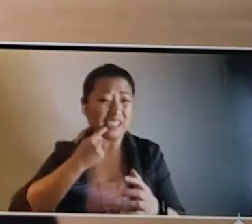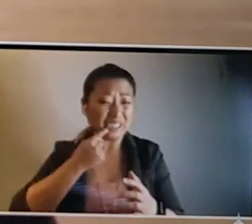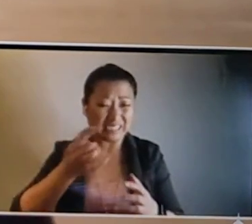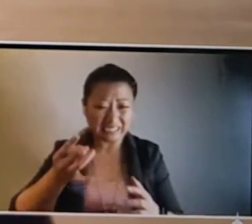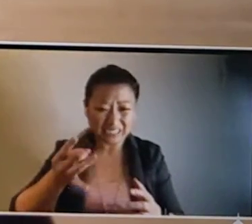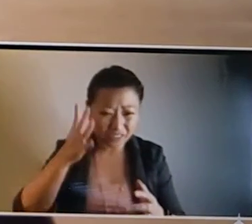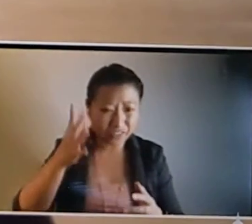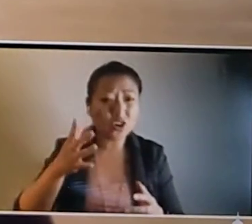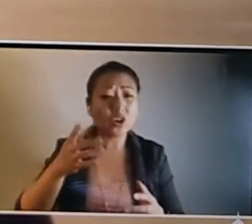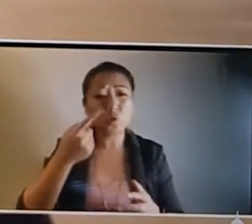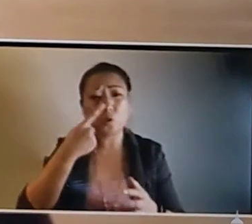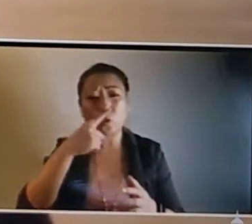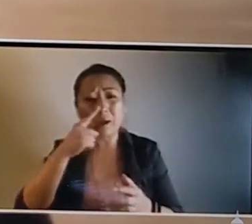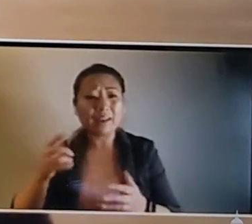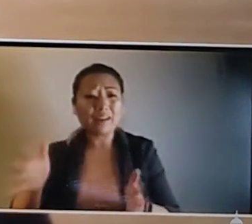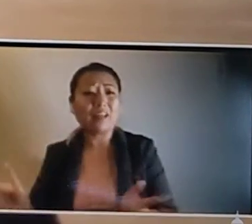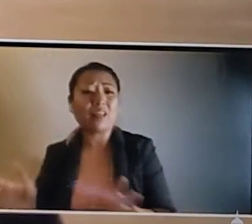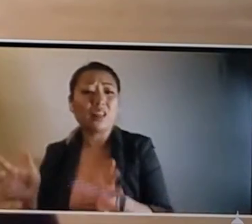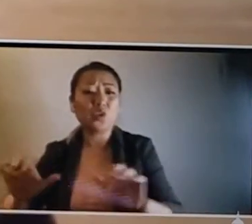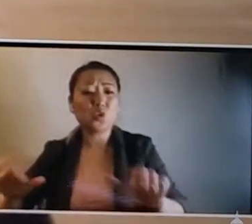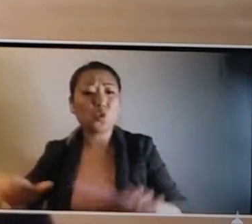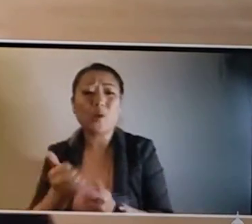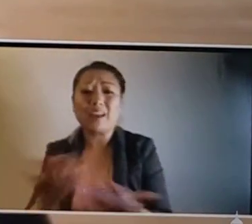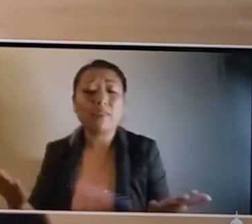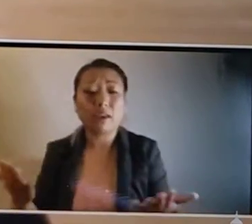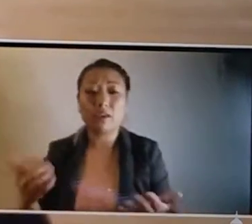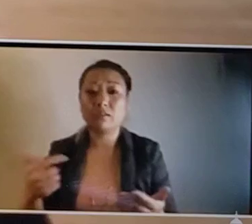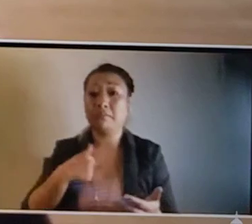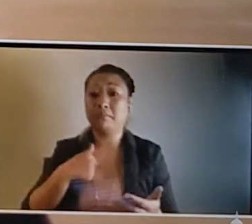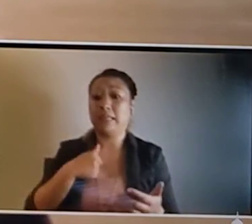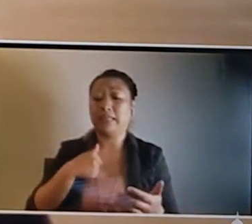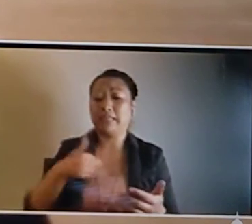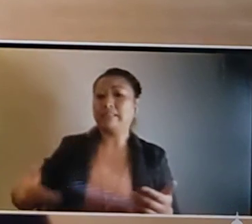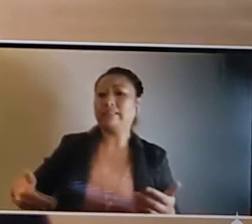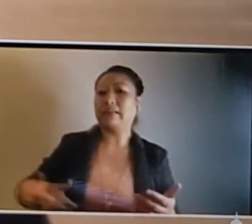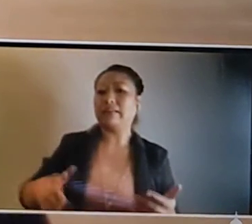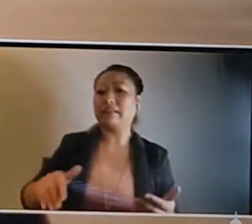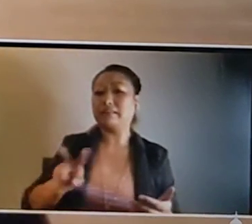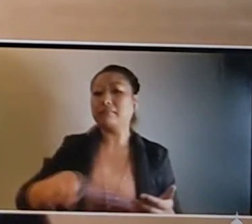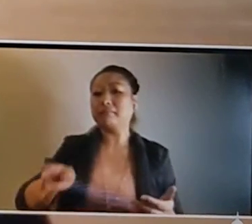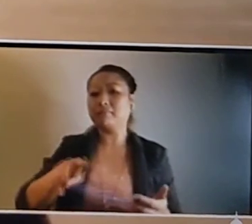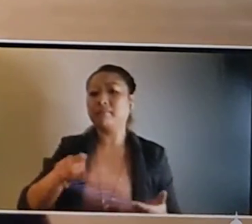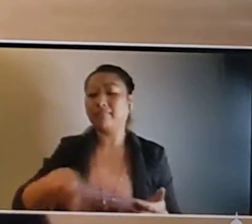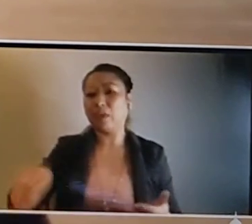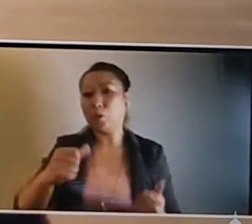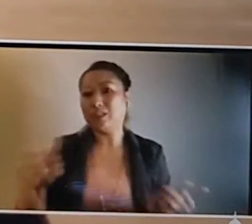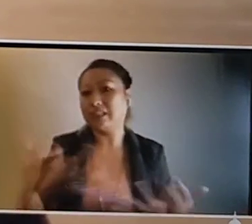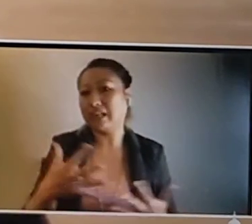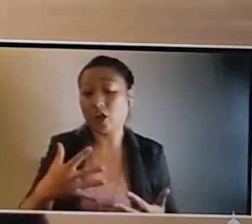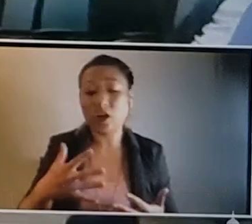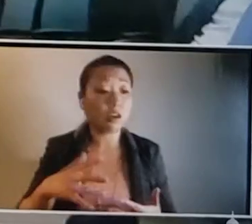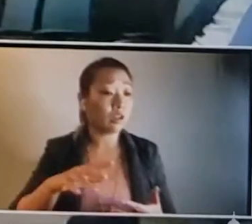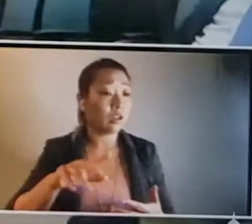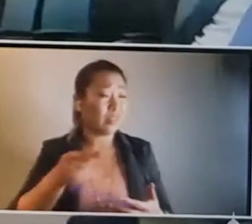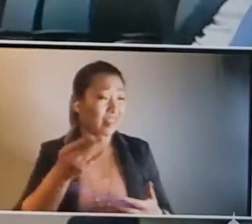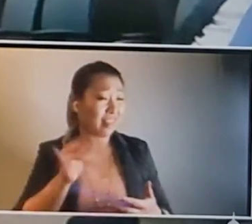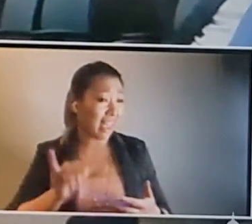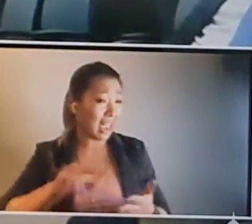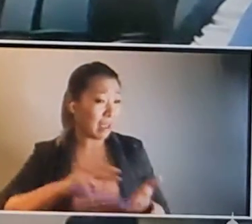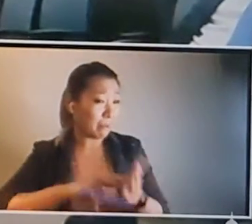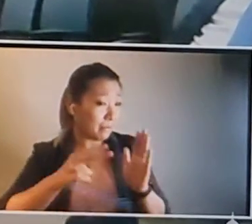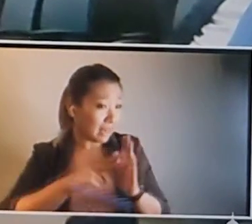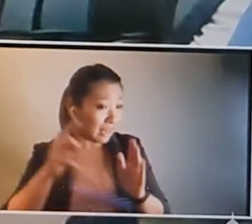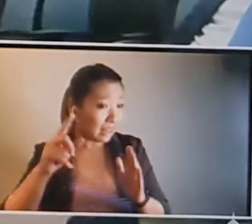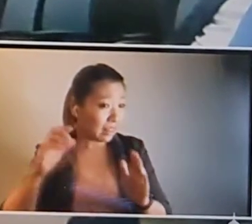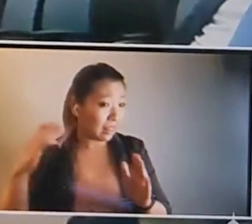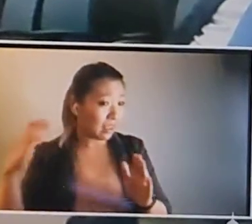got the sense that, you know, they were scared. They, meaning Leader McCarthy and people on the Hill, because of the